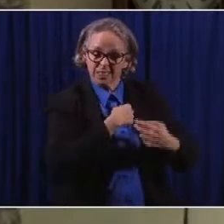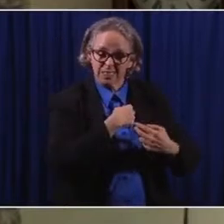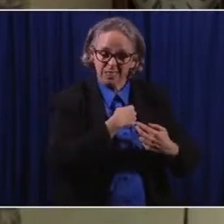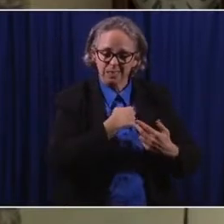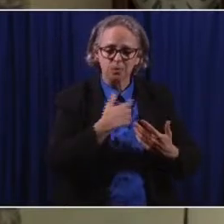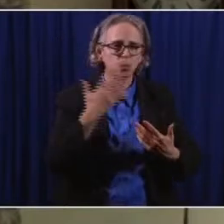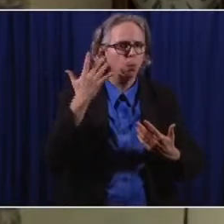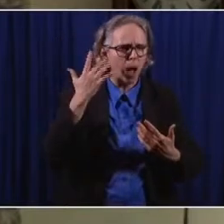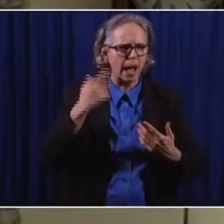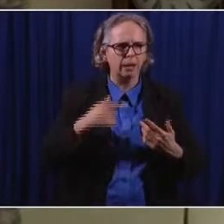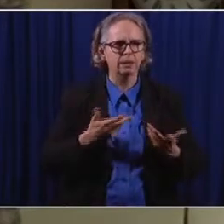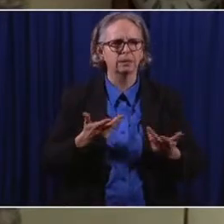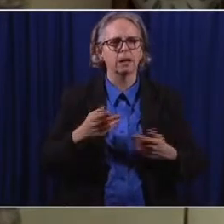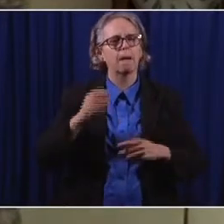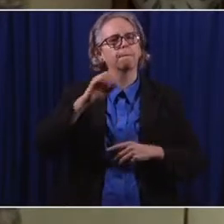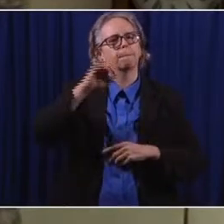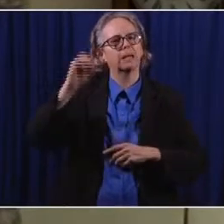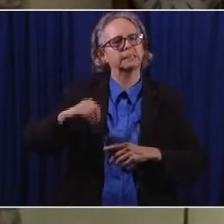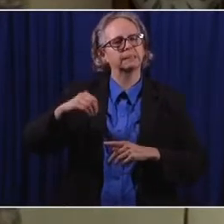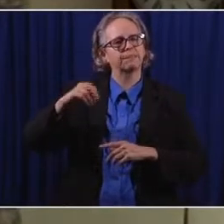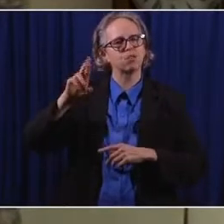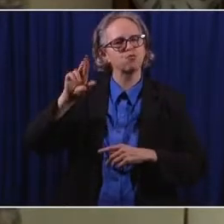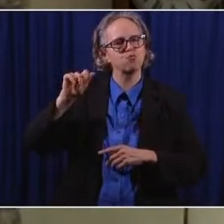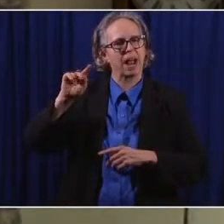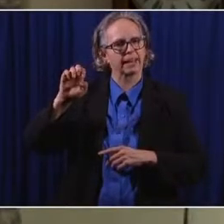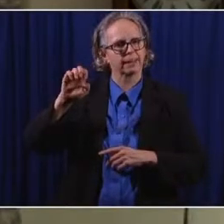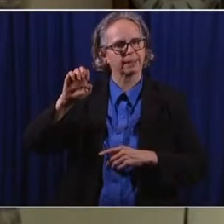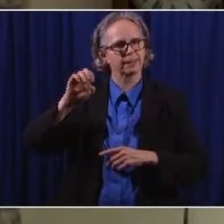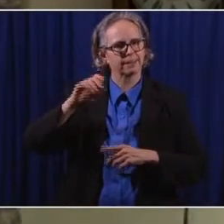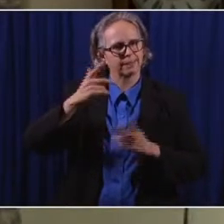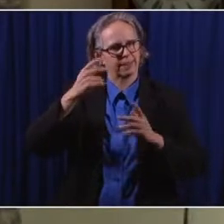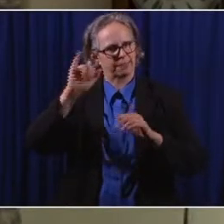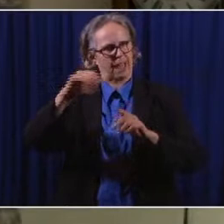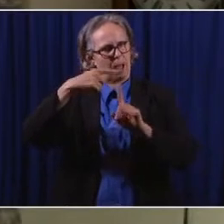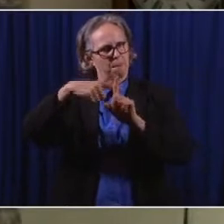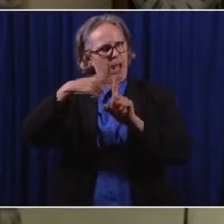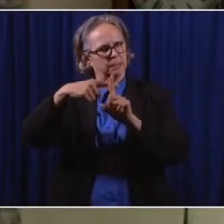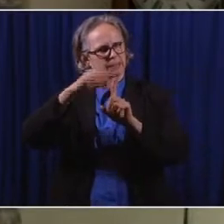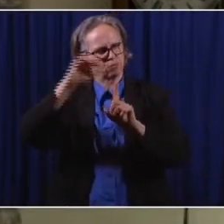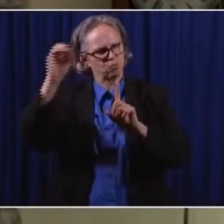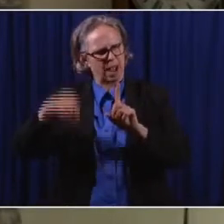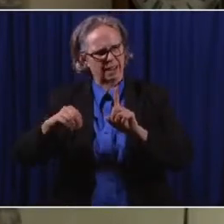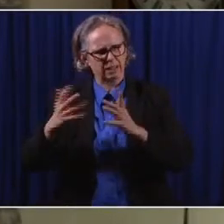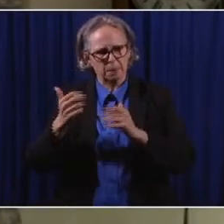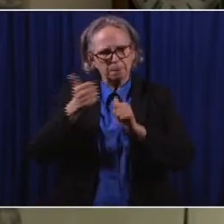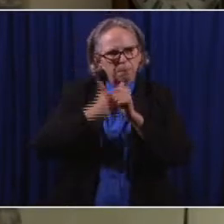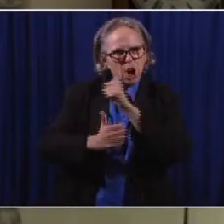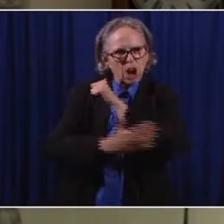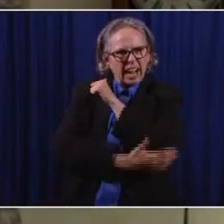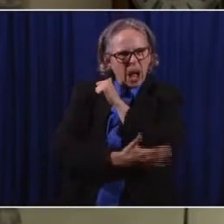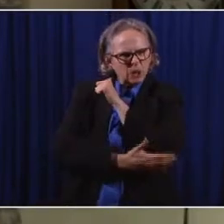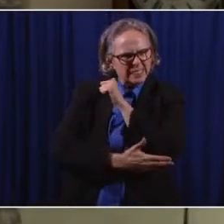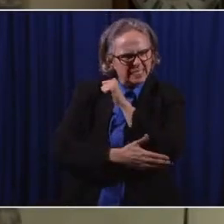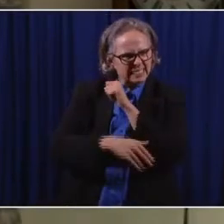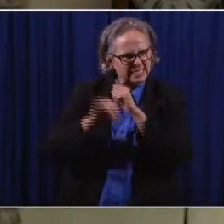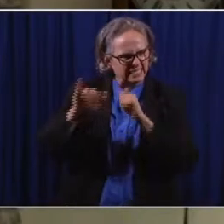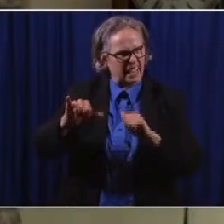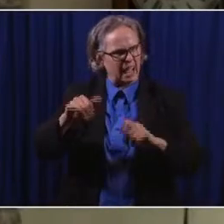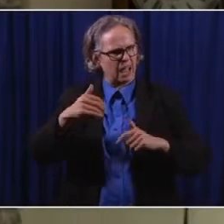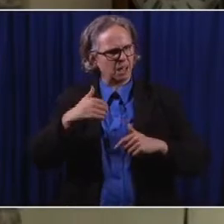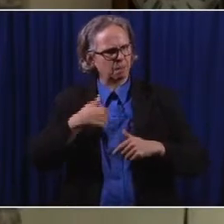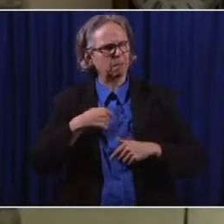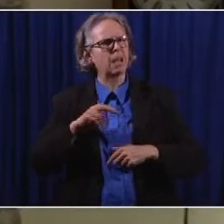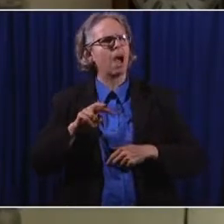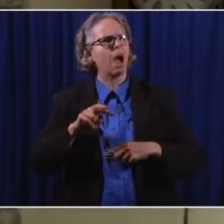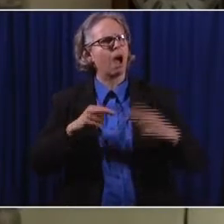which is an interesting number per county. We hope to have positivity numbers up